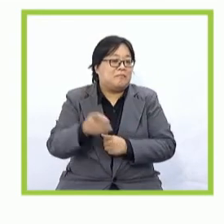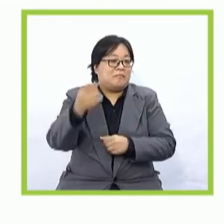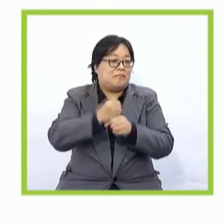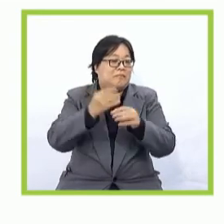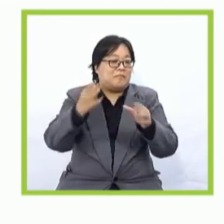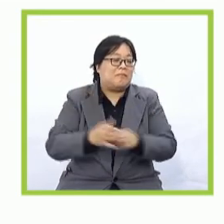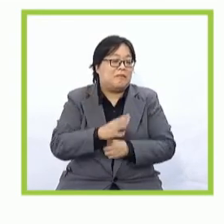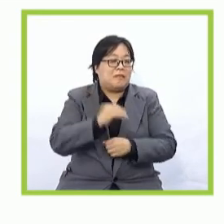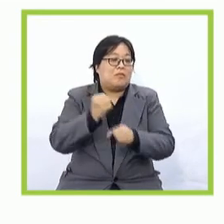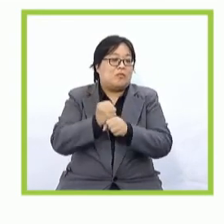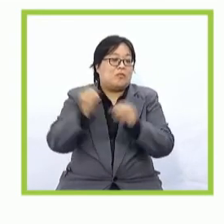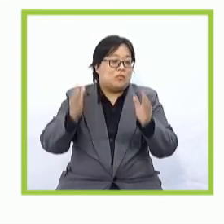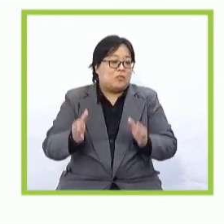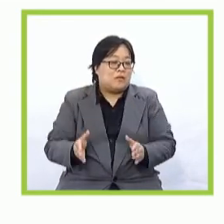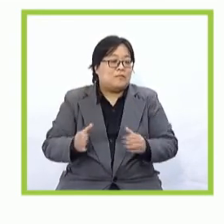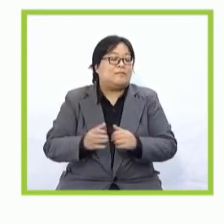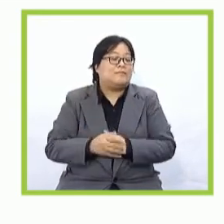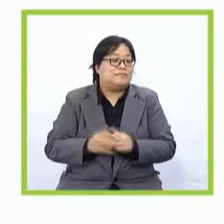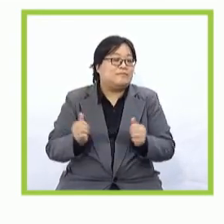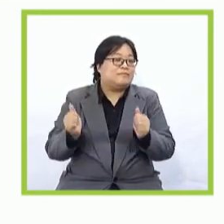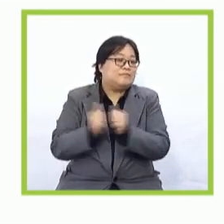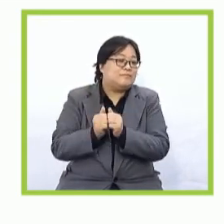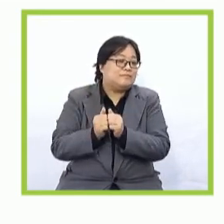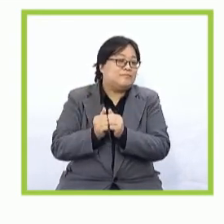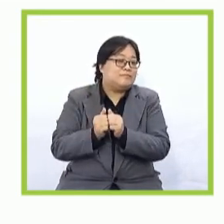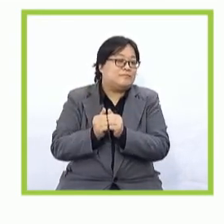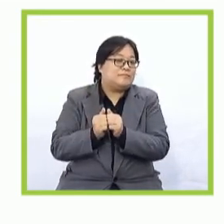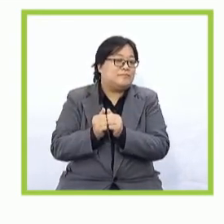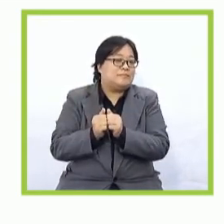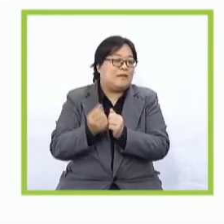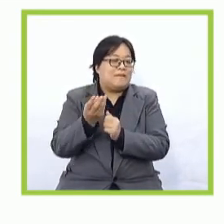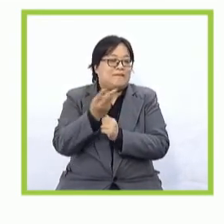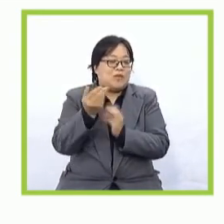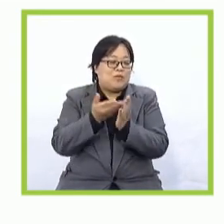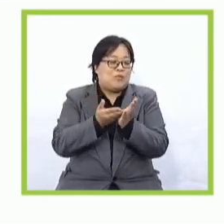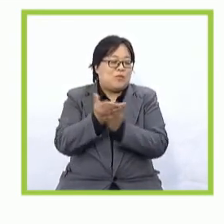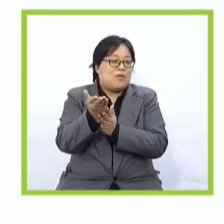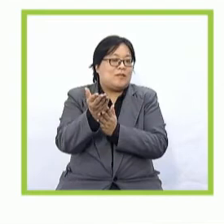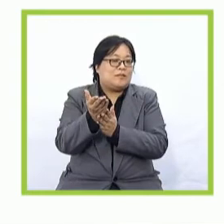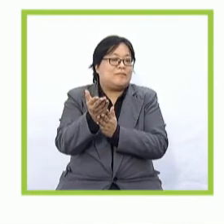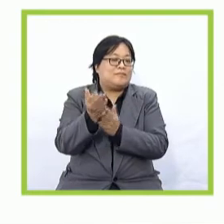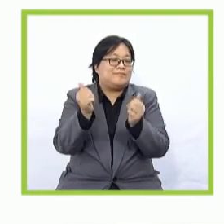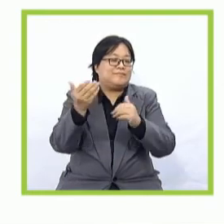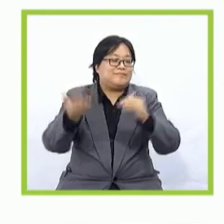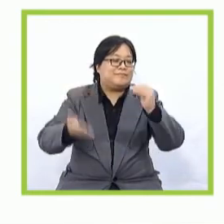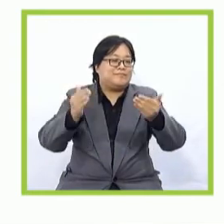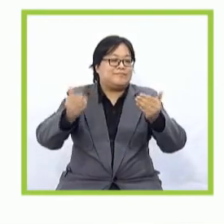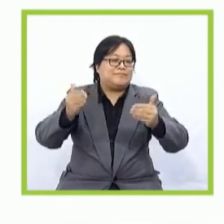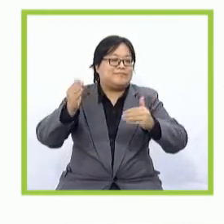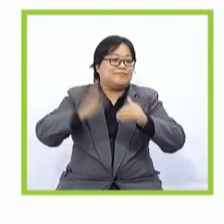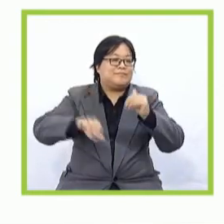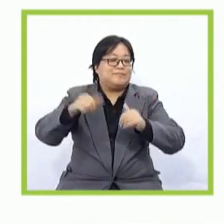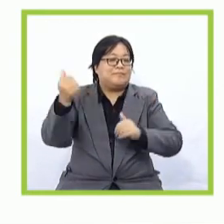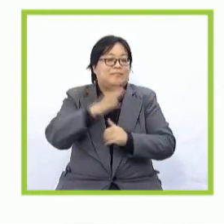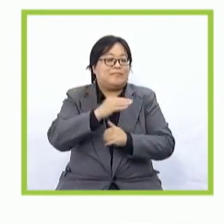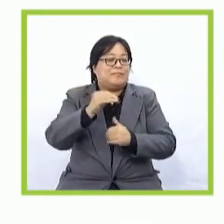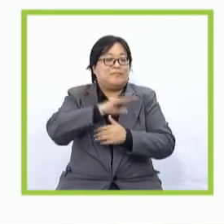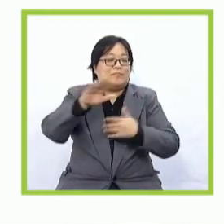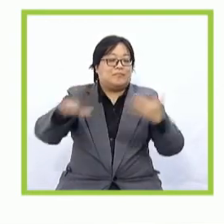and a worker with fewer rights than others. And all